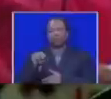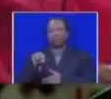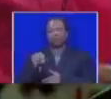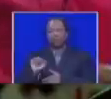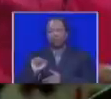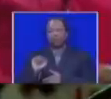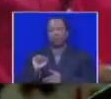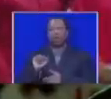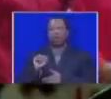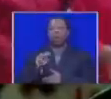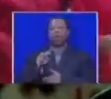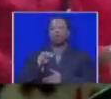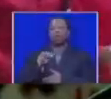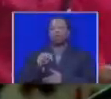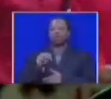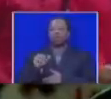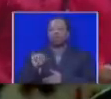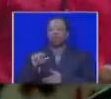Honorable Ntobongwana,